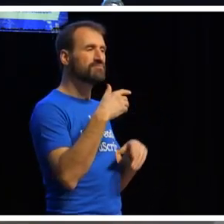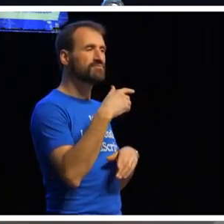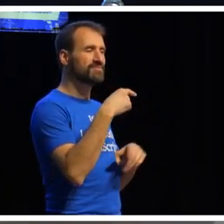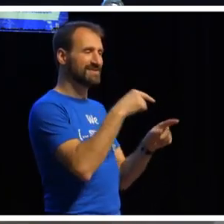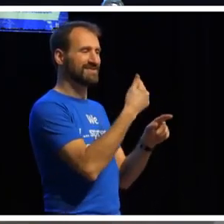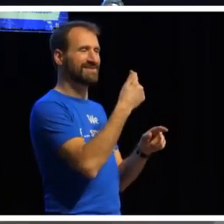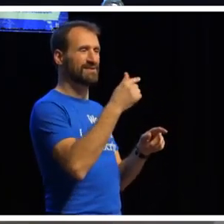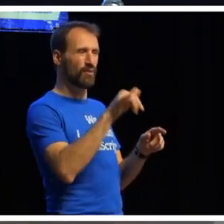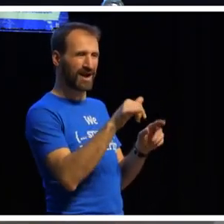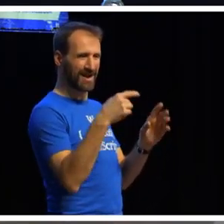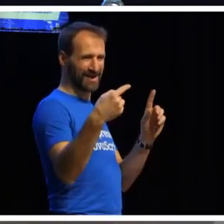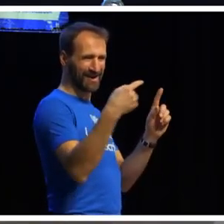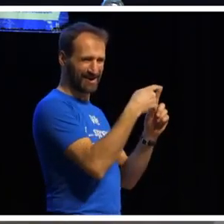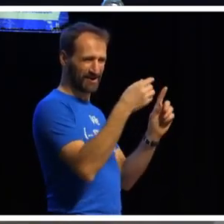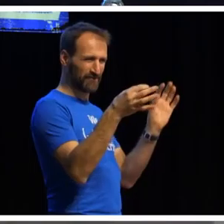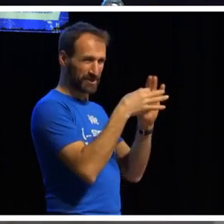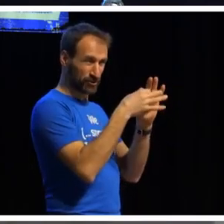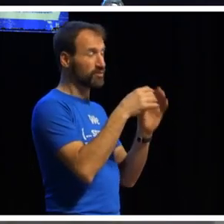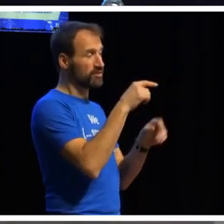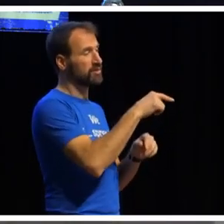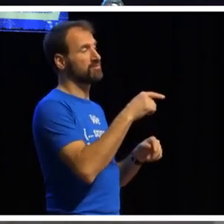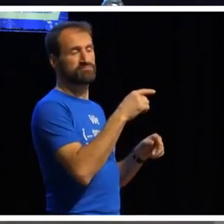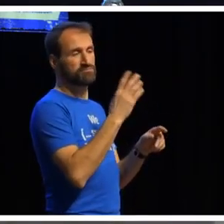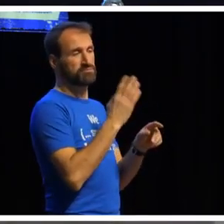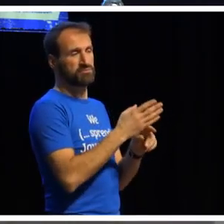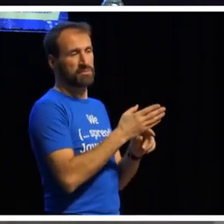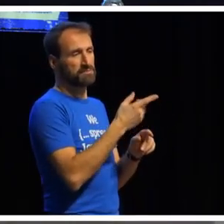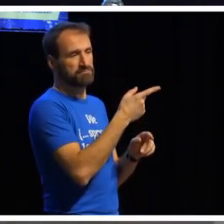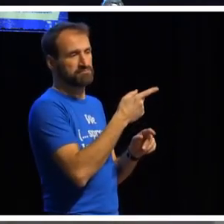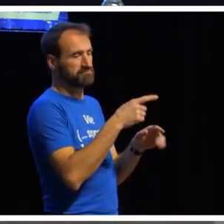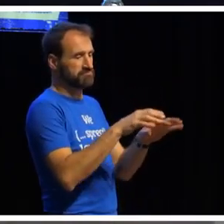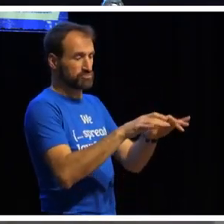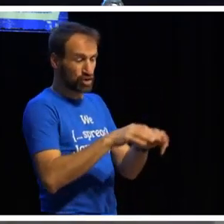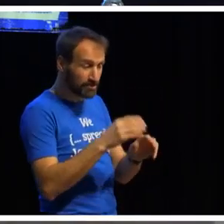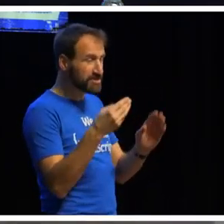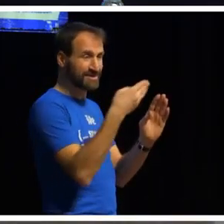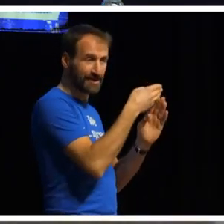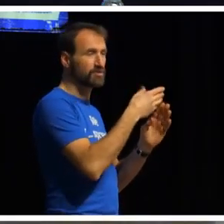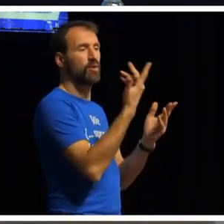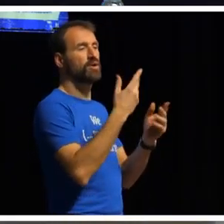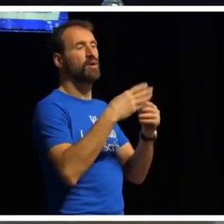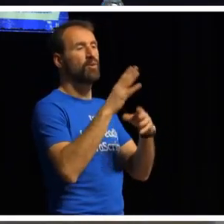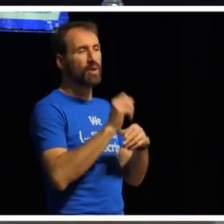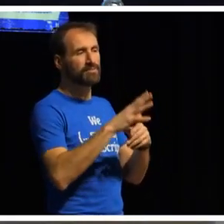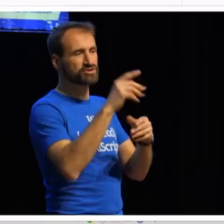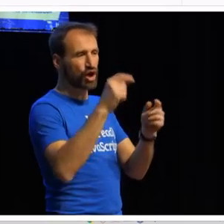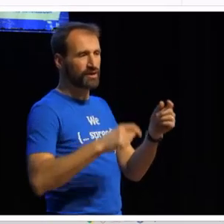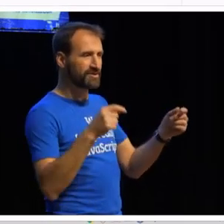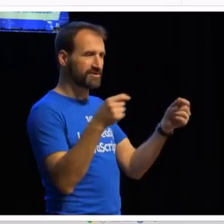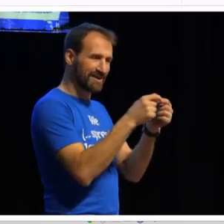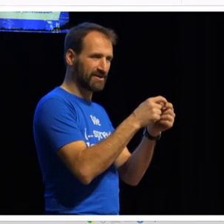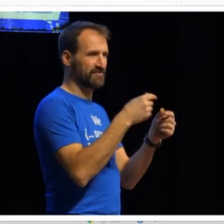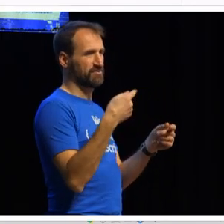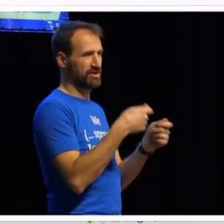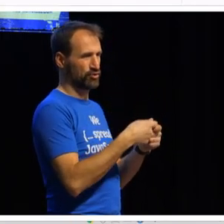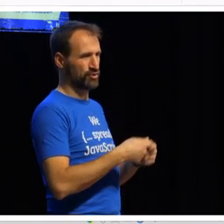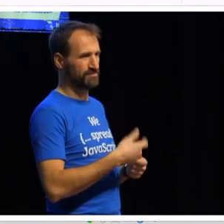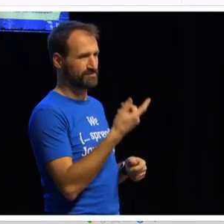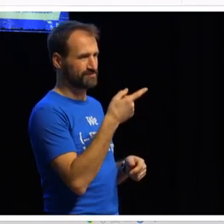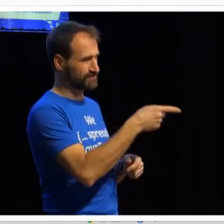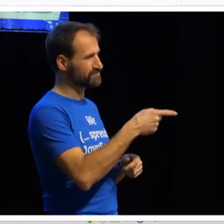on Linux, it turns out Bluetooth Low Energy Web Bluetooth is a little bit flaky. So I have a hack around it for this